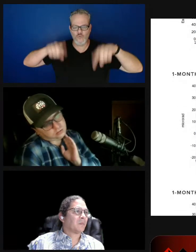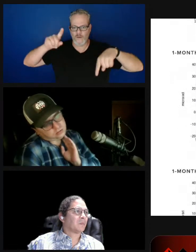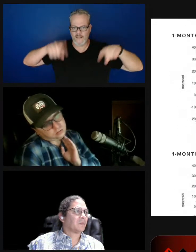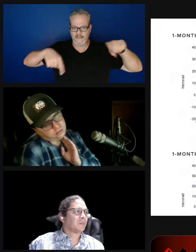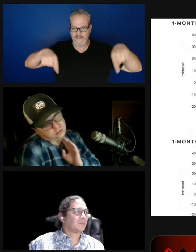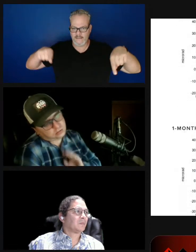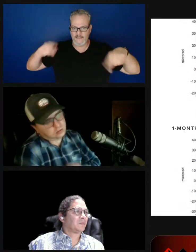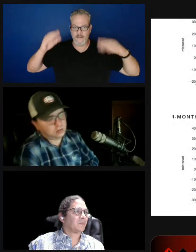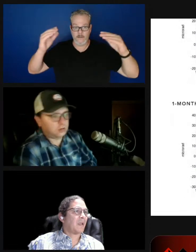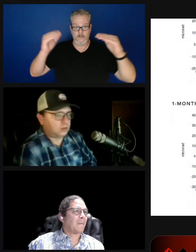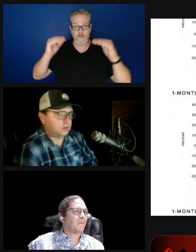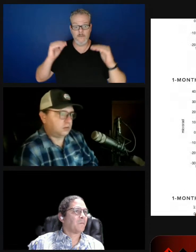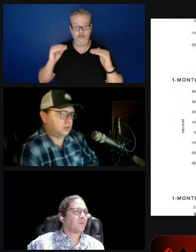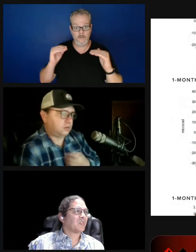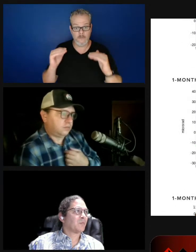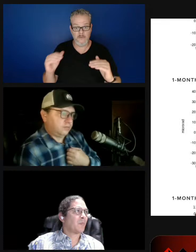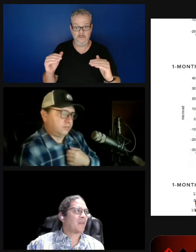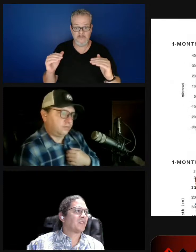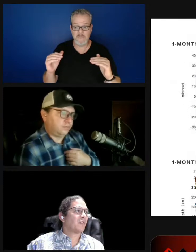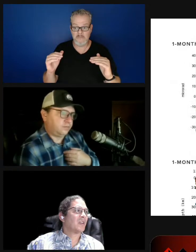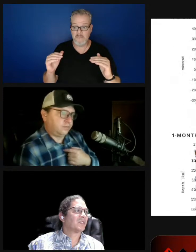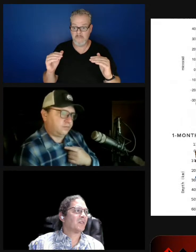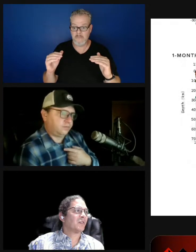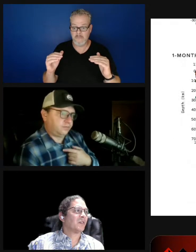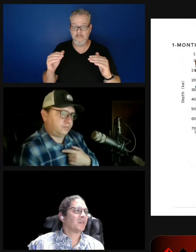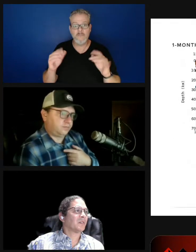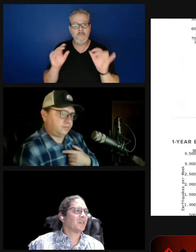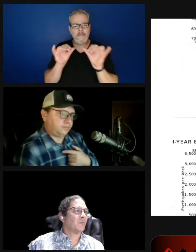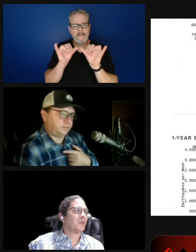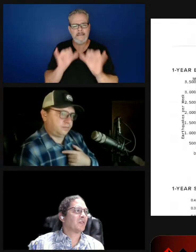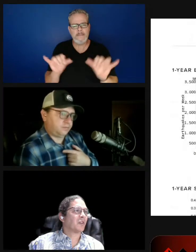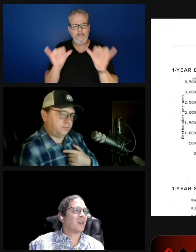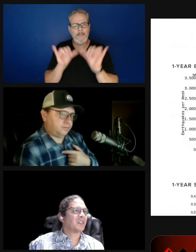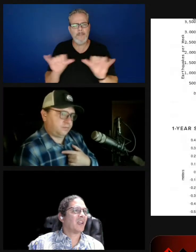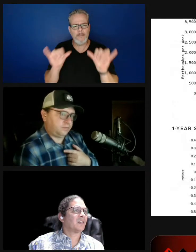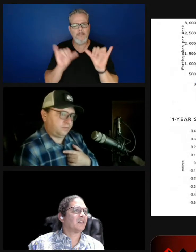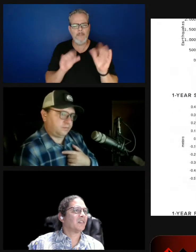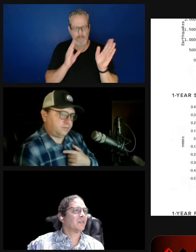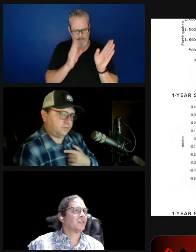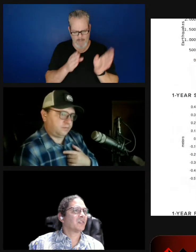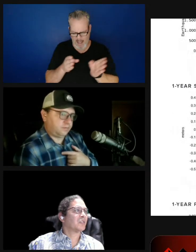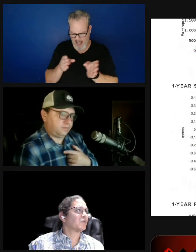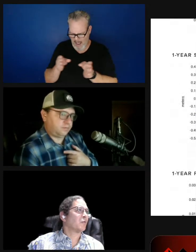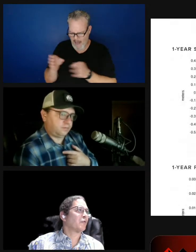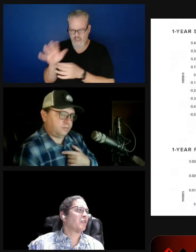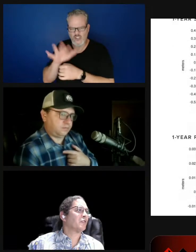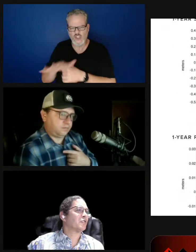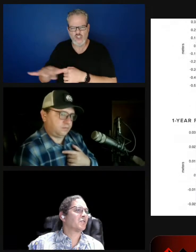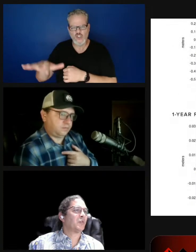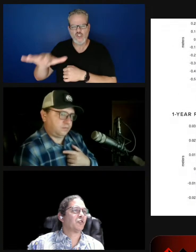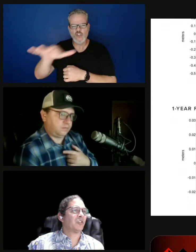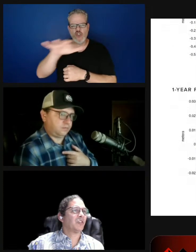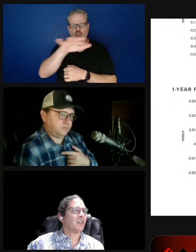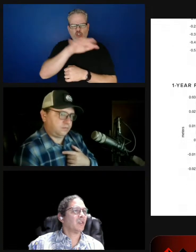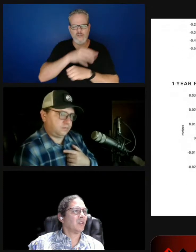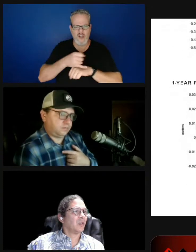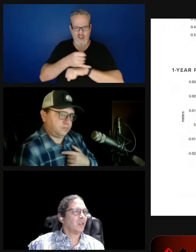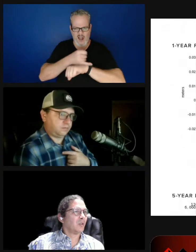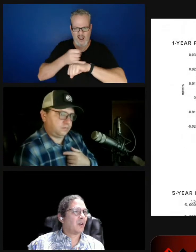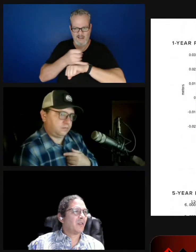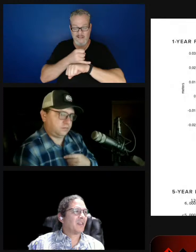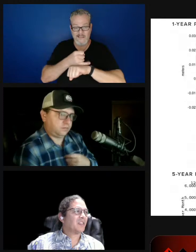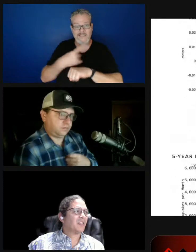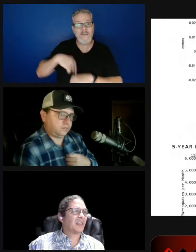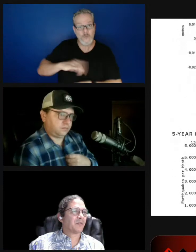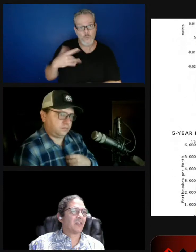And yeah, similar patterns across other tilt meters across the island. And I'm just going to scroll through here just because we usually